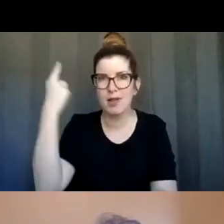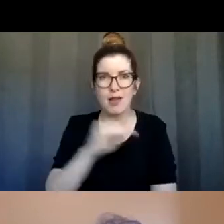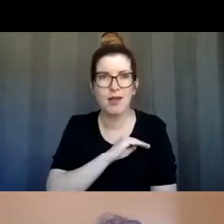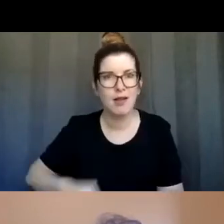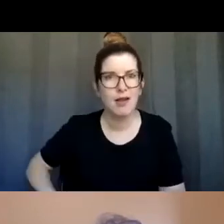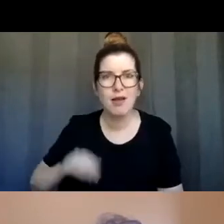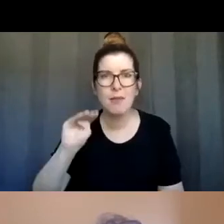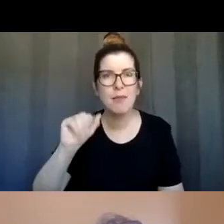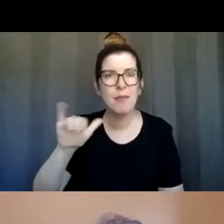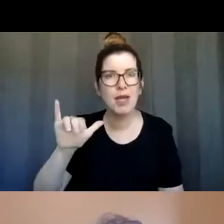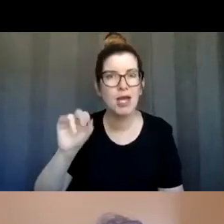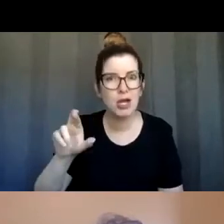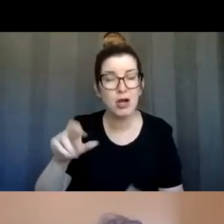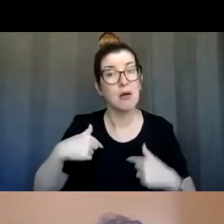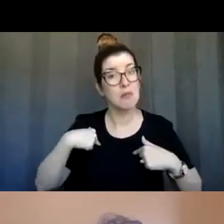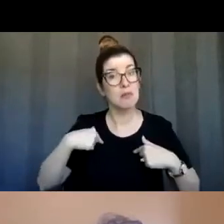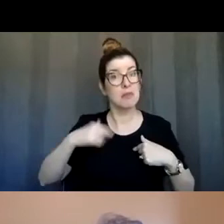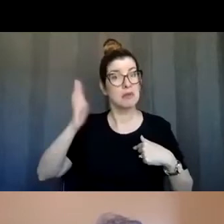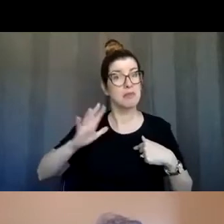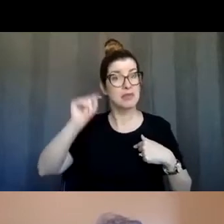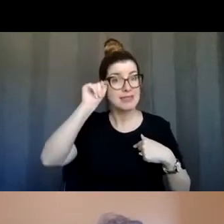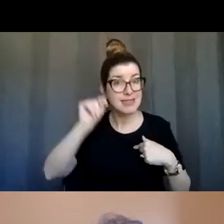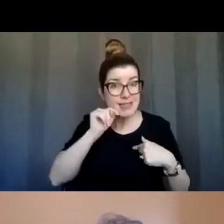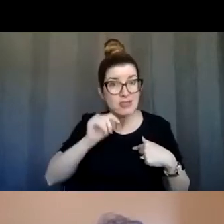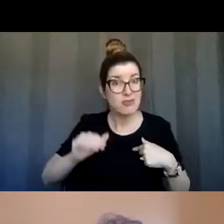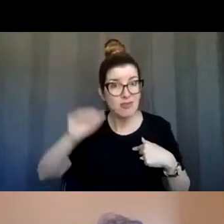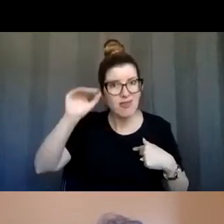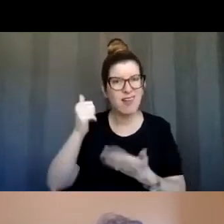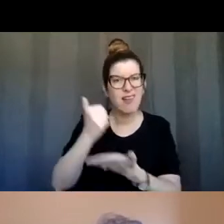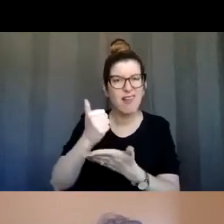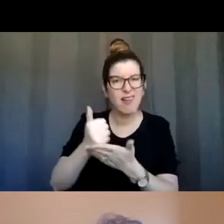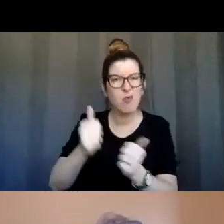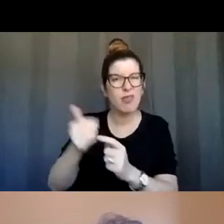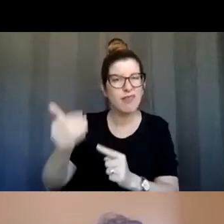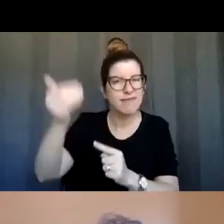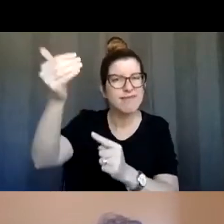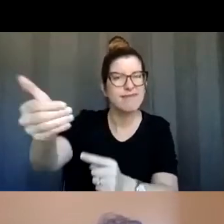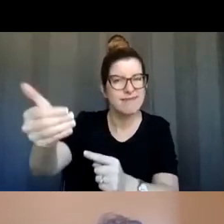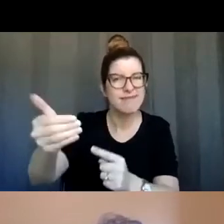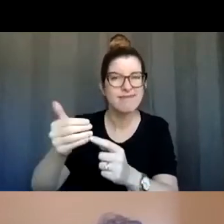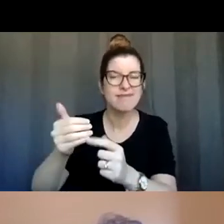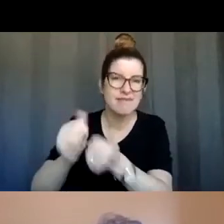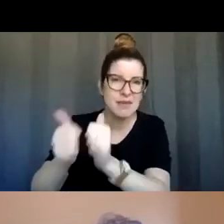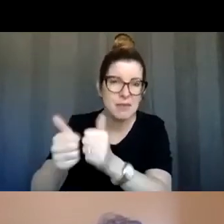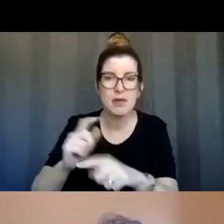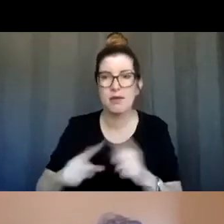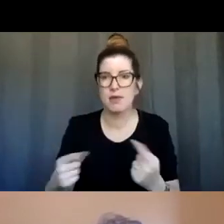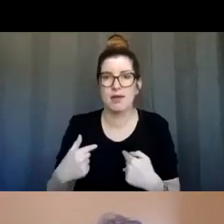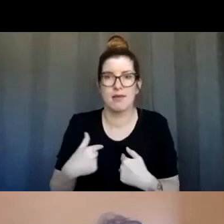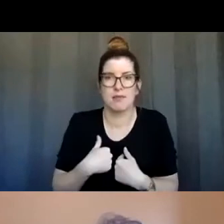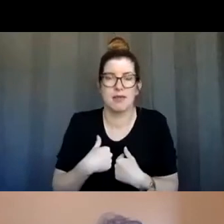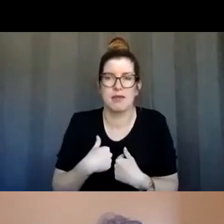you know, I actually helped as a teenager, campaign with Mark Moriel. And I haven't been on too many, you know, people doing that,